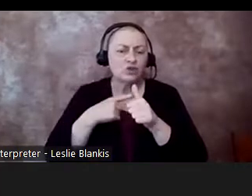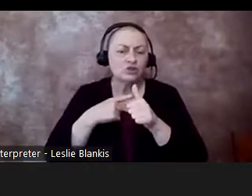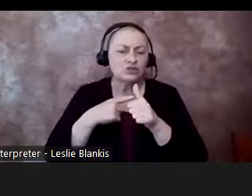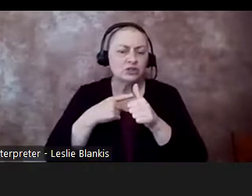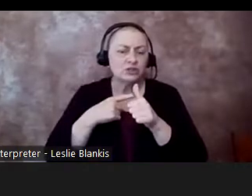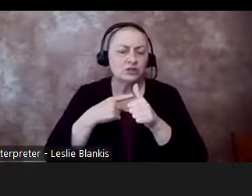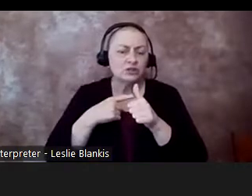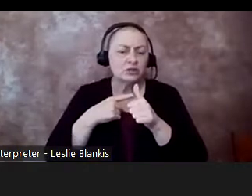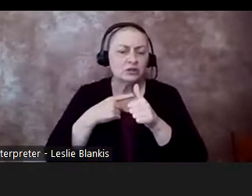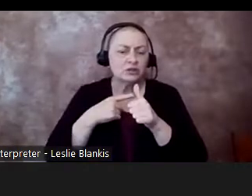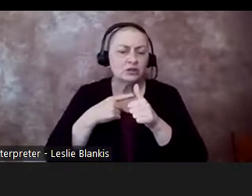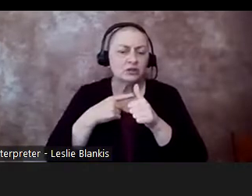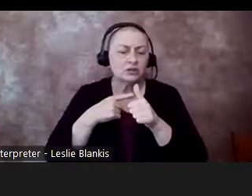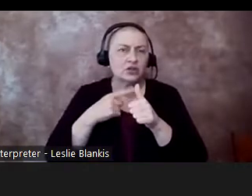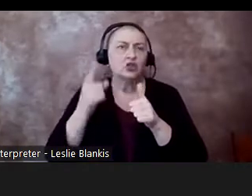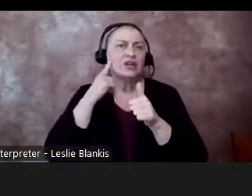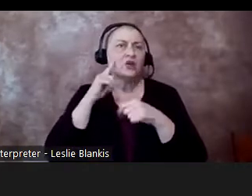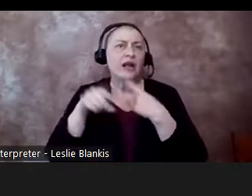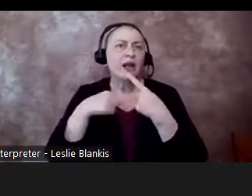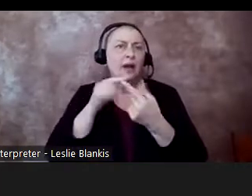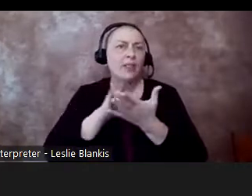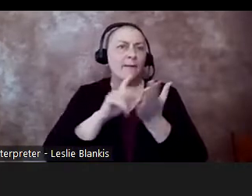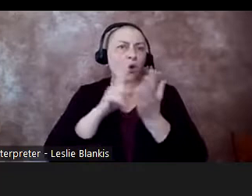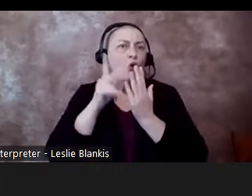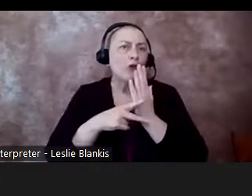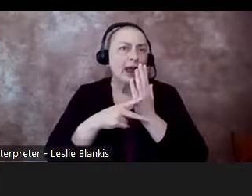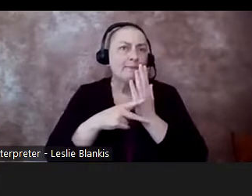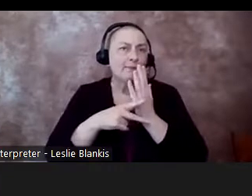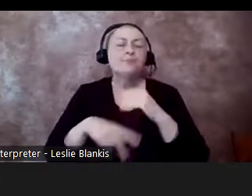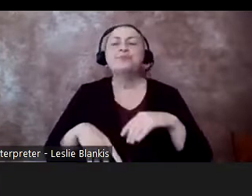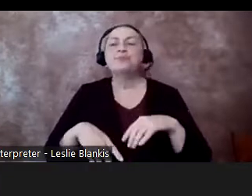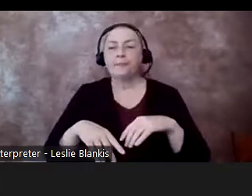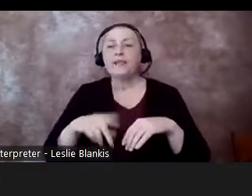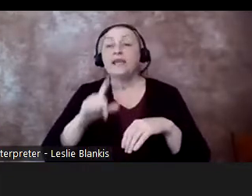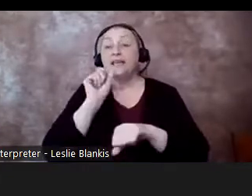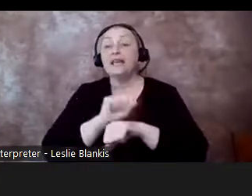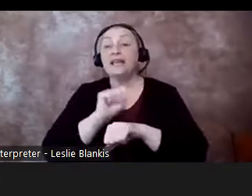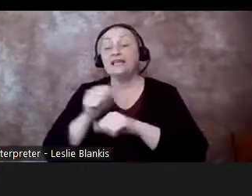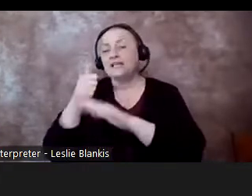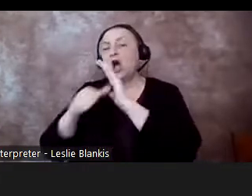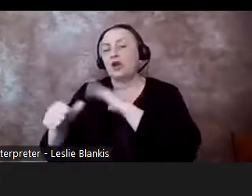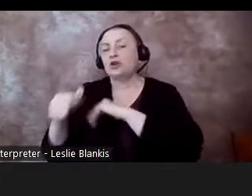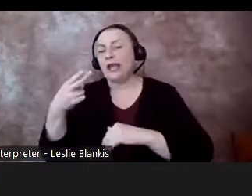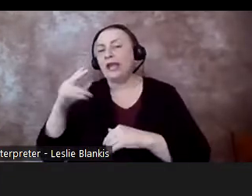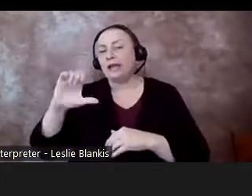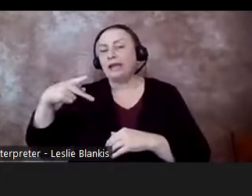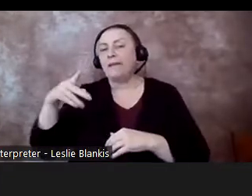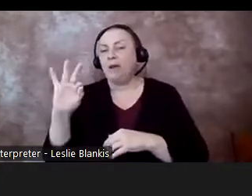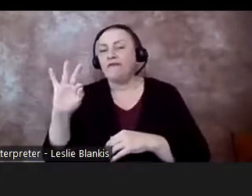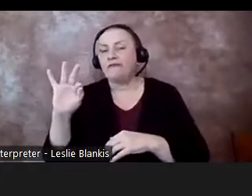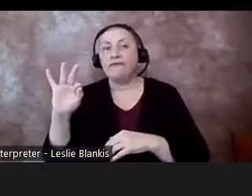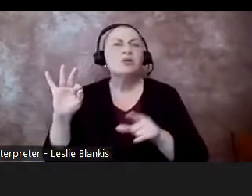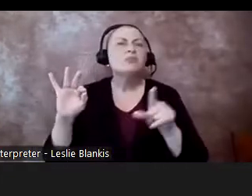about this program? It is housed out of healthcare policy and finance.